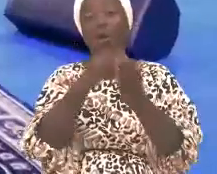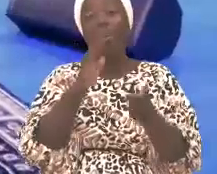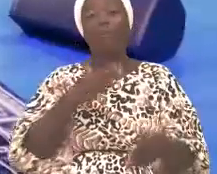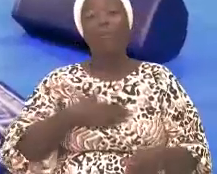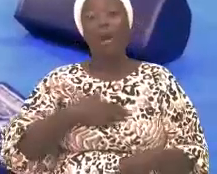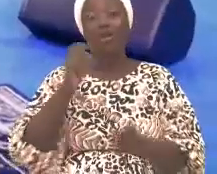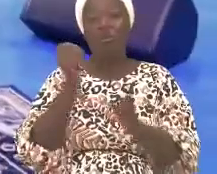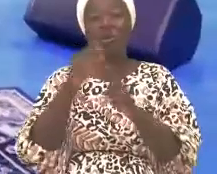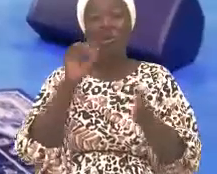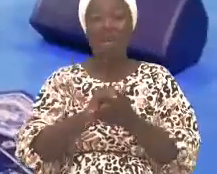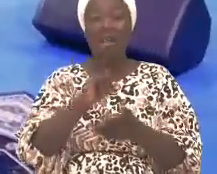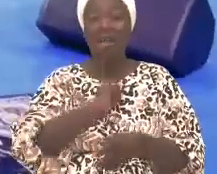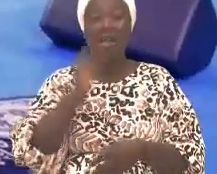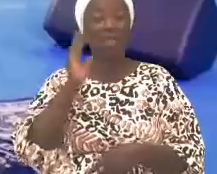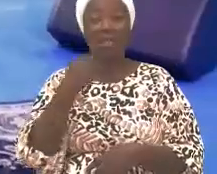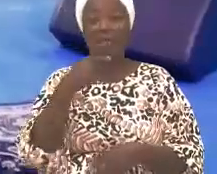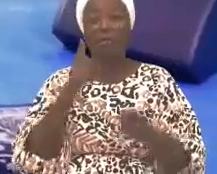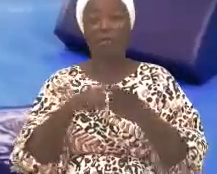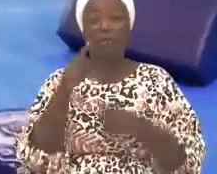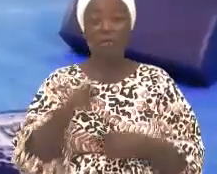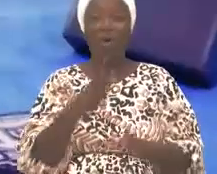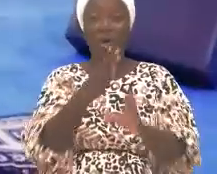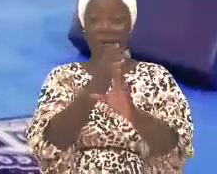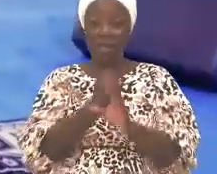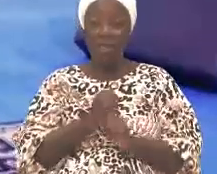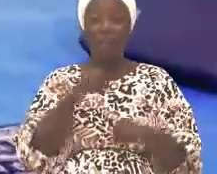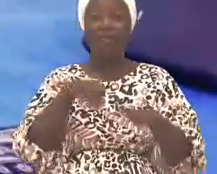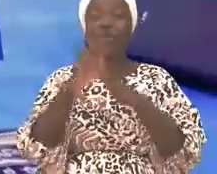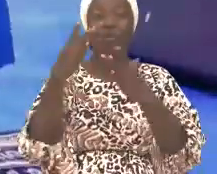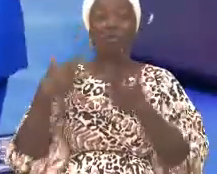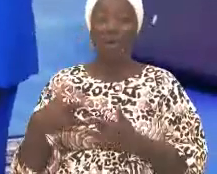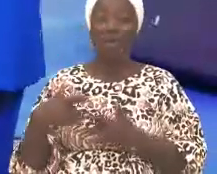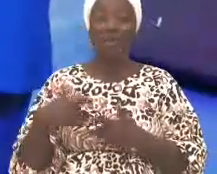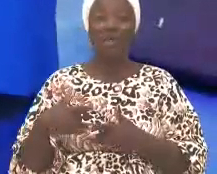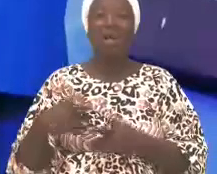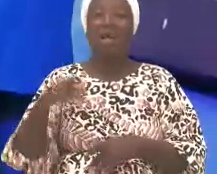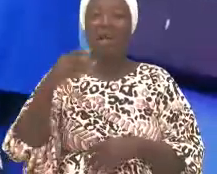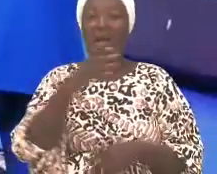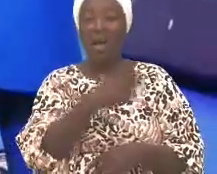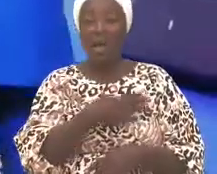shall speak unto thee, receive in thine heart, and